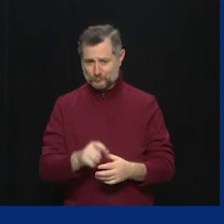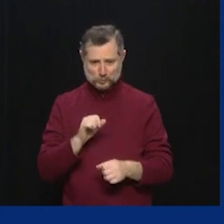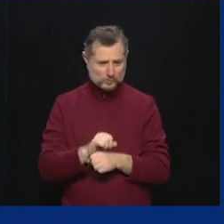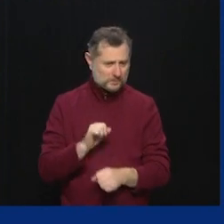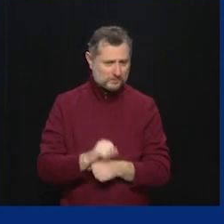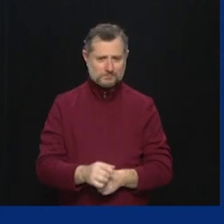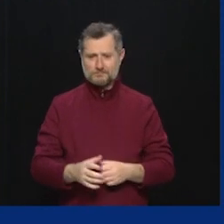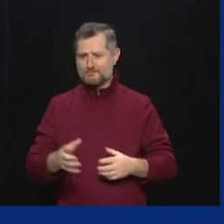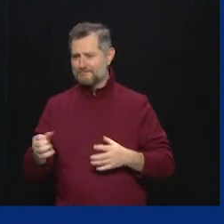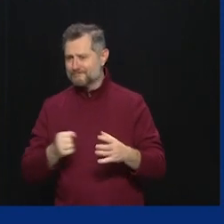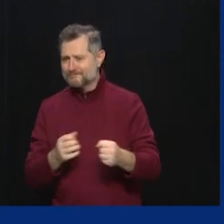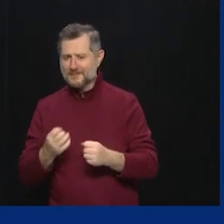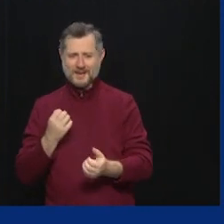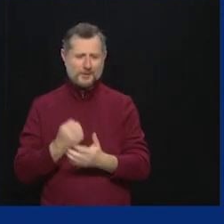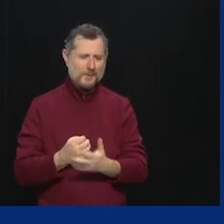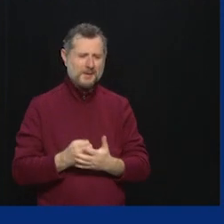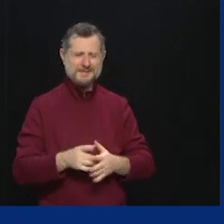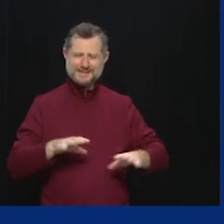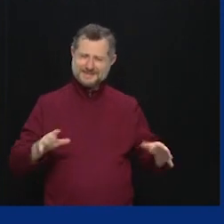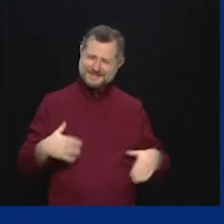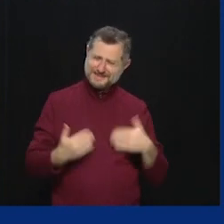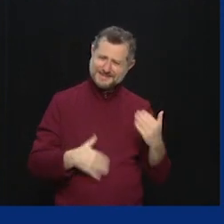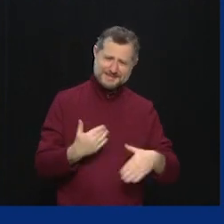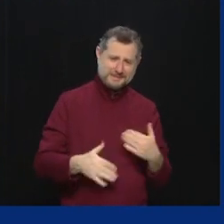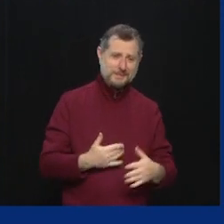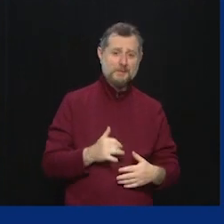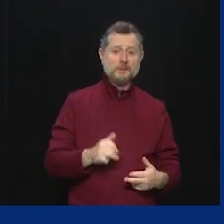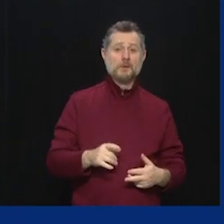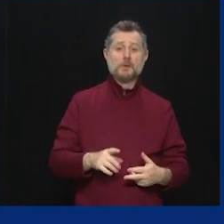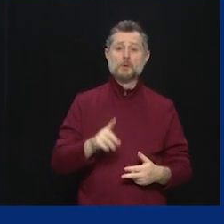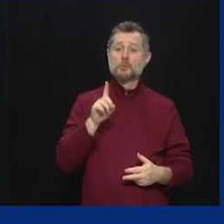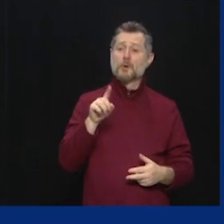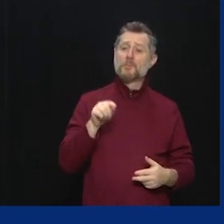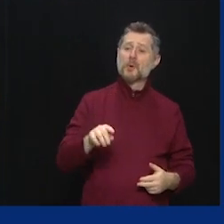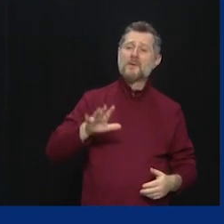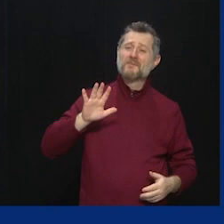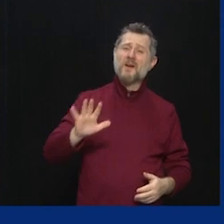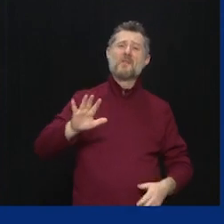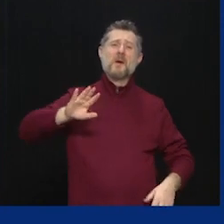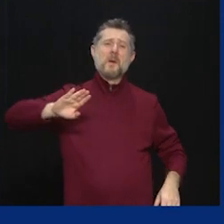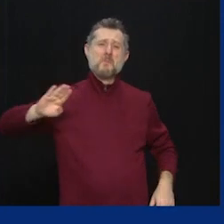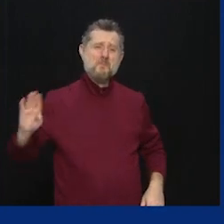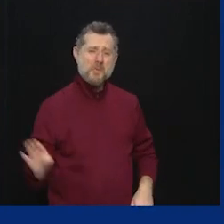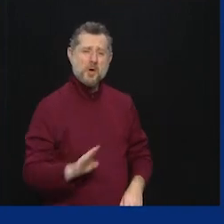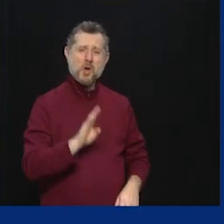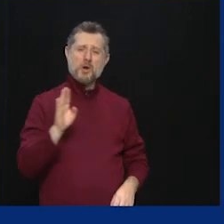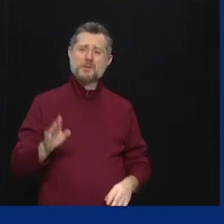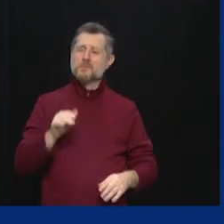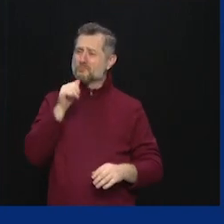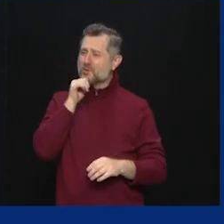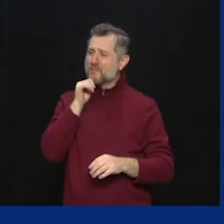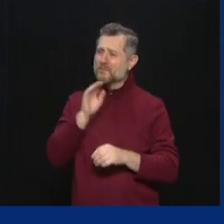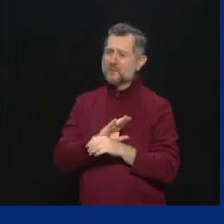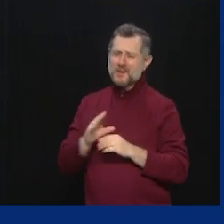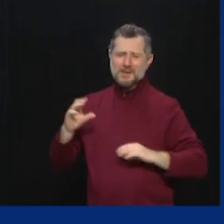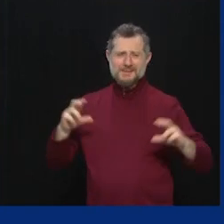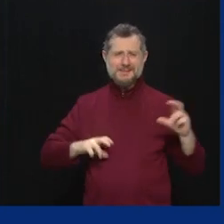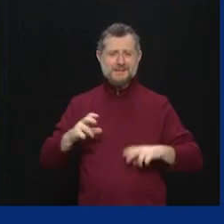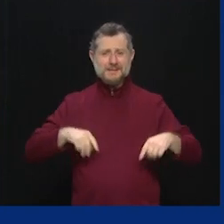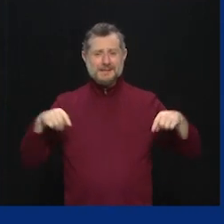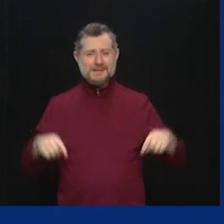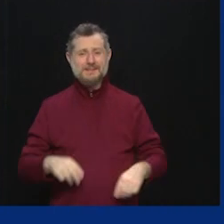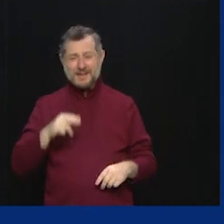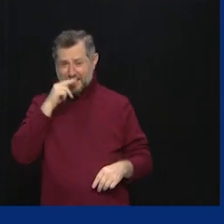excitement, $1.5 billion of private investment right here in Nassau County. Thank you, Richard. Thank you,